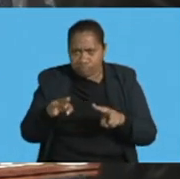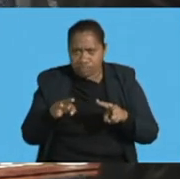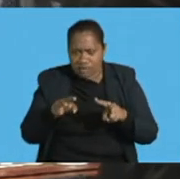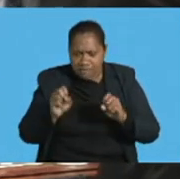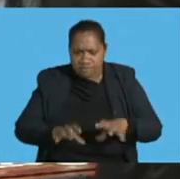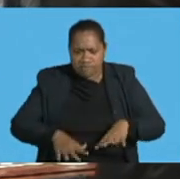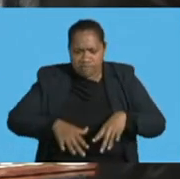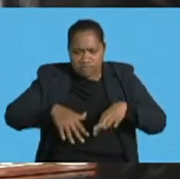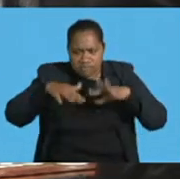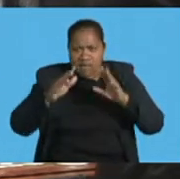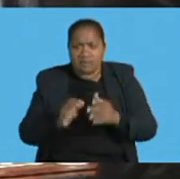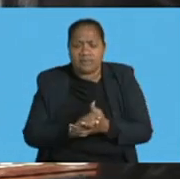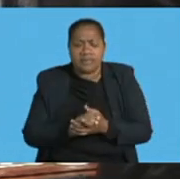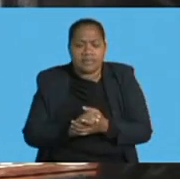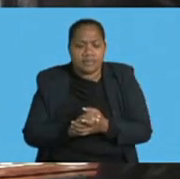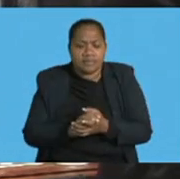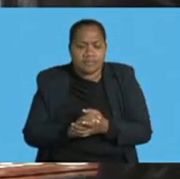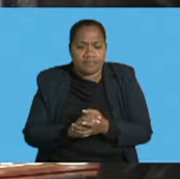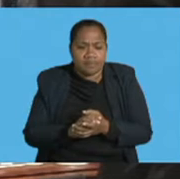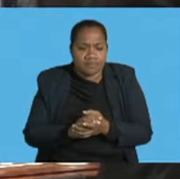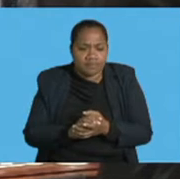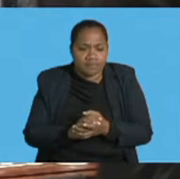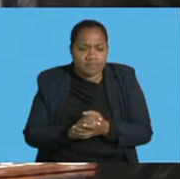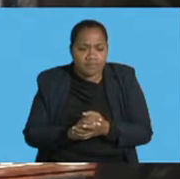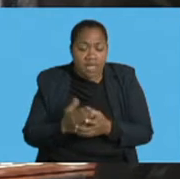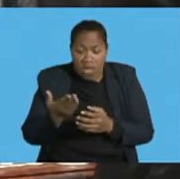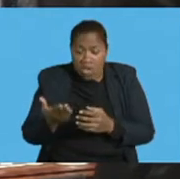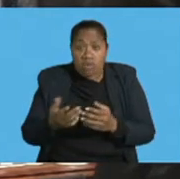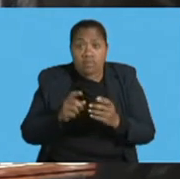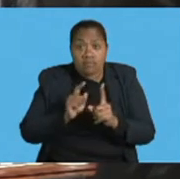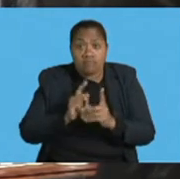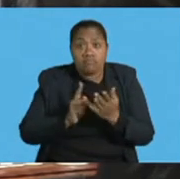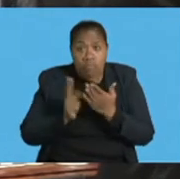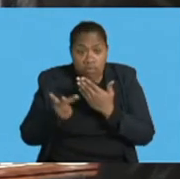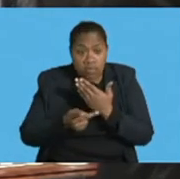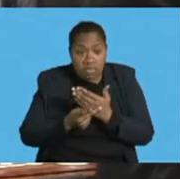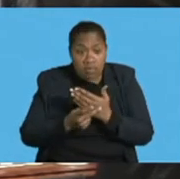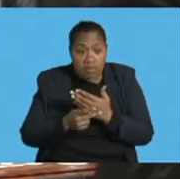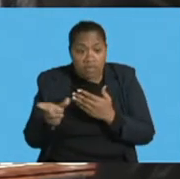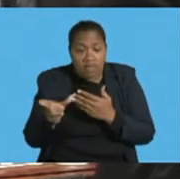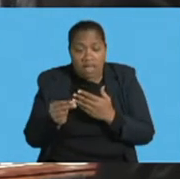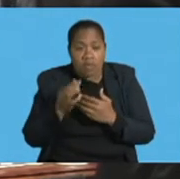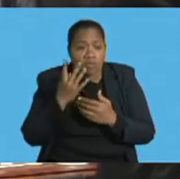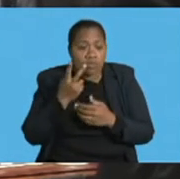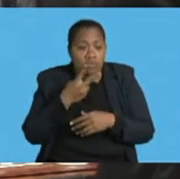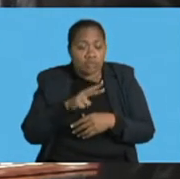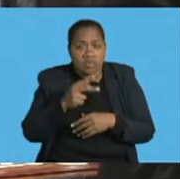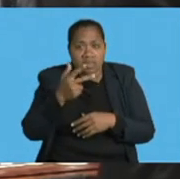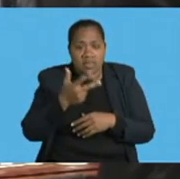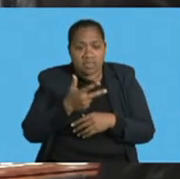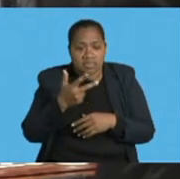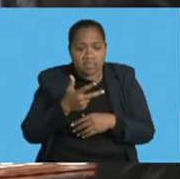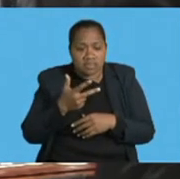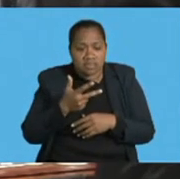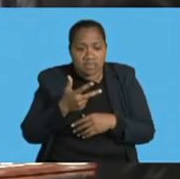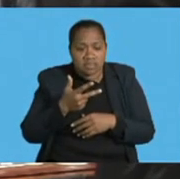of vulnerable communities. The Speaker said briefly the following projects were carried out for the 2018-19 fiscal year, which